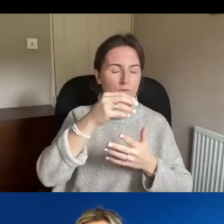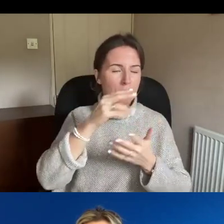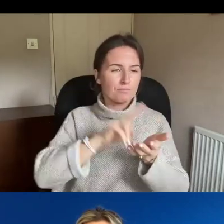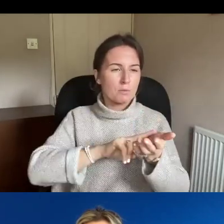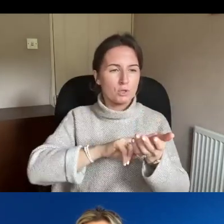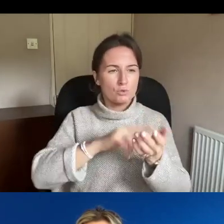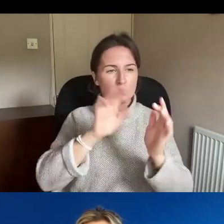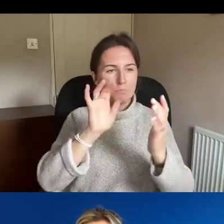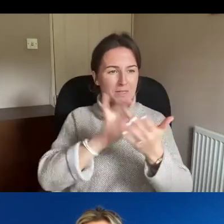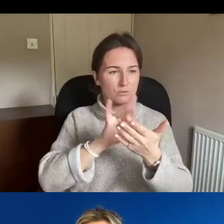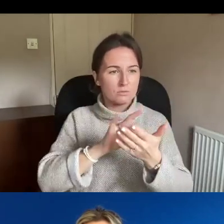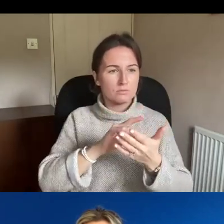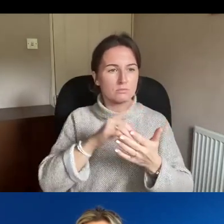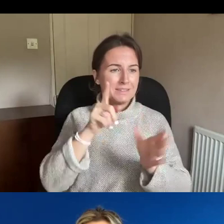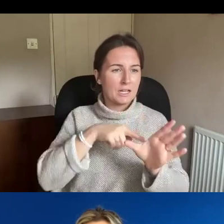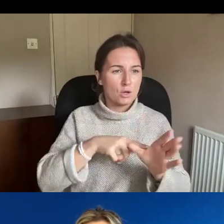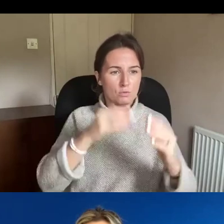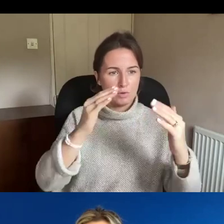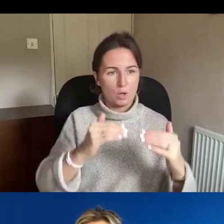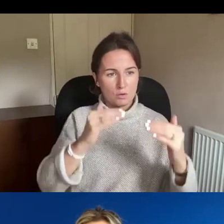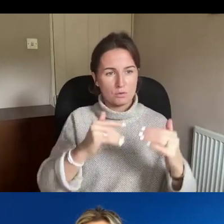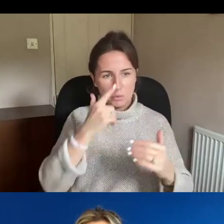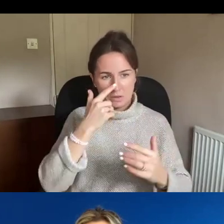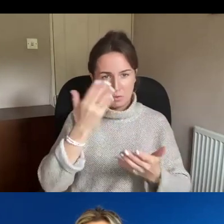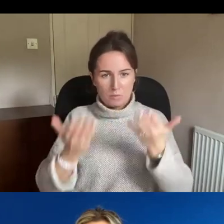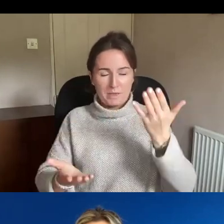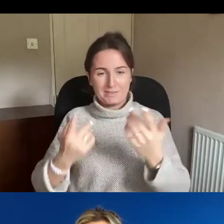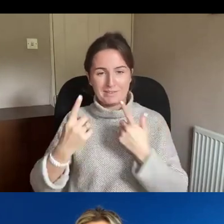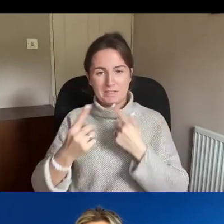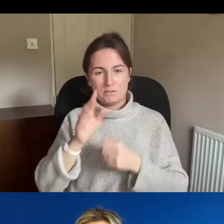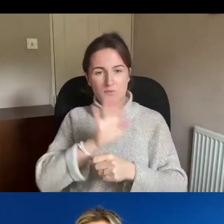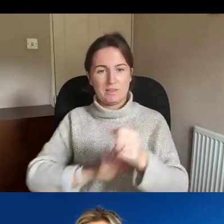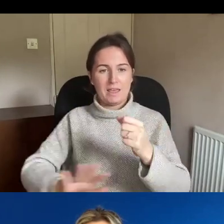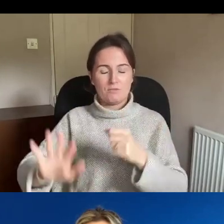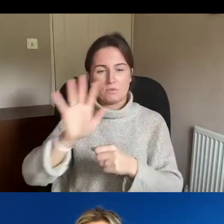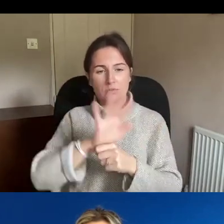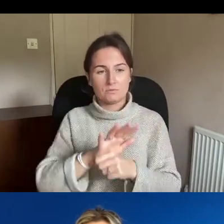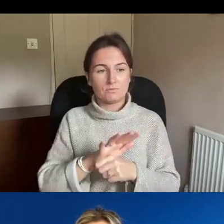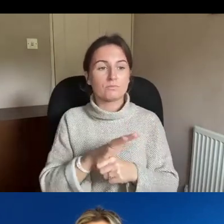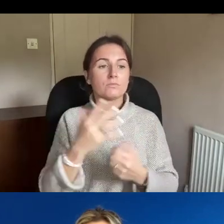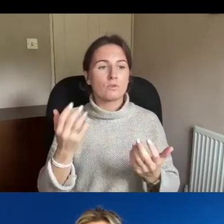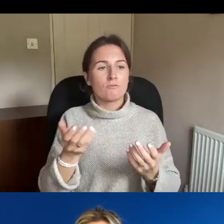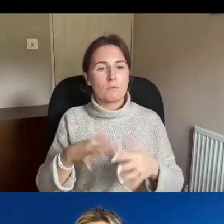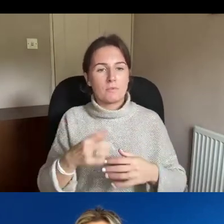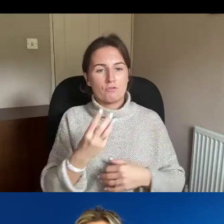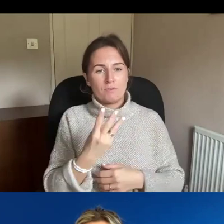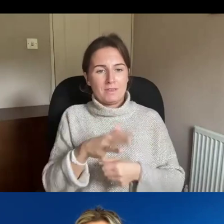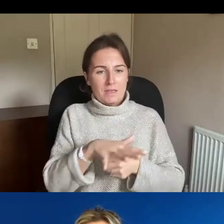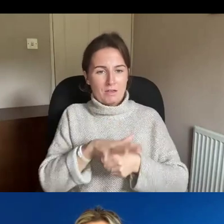compare the data across the areas that you're currently looking at. So it's saying out of the 3 areas that we're currently looking